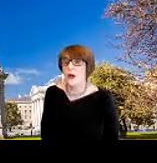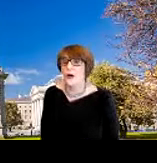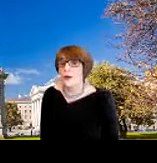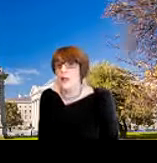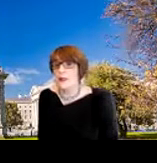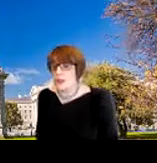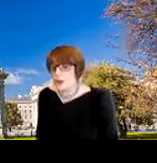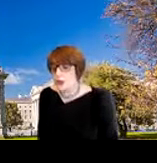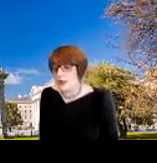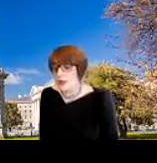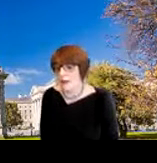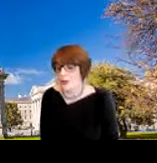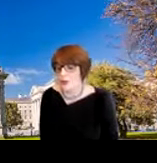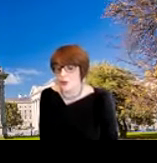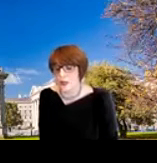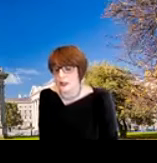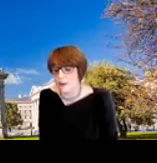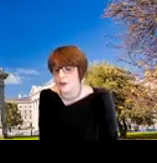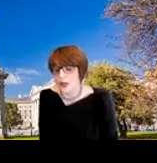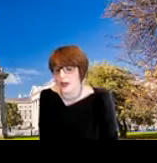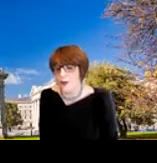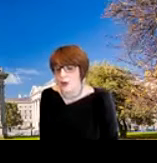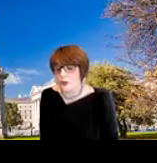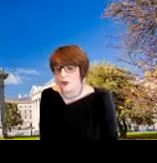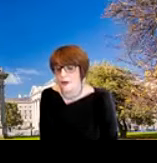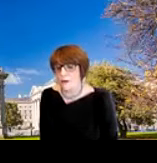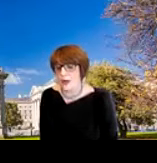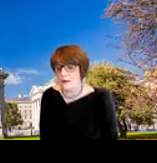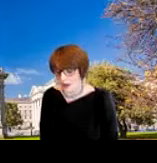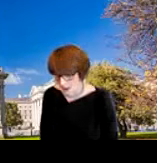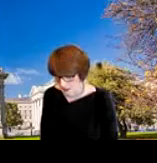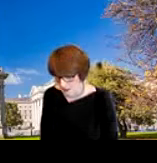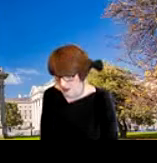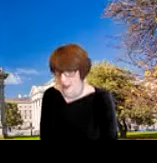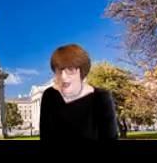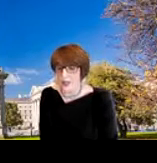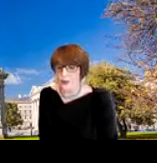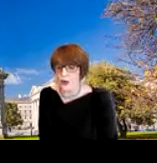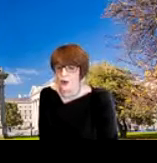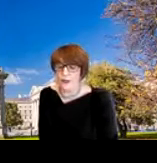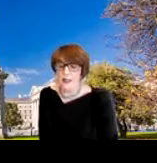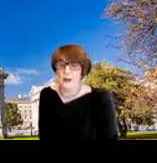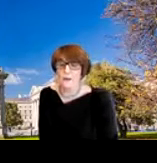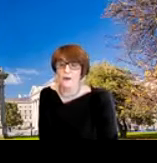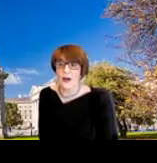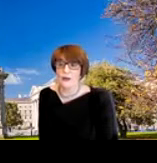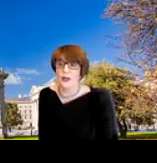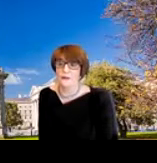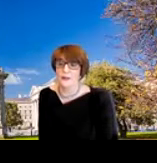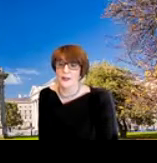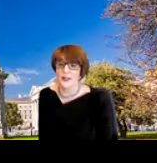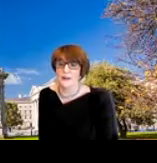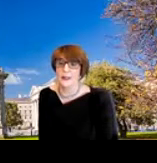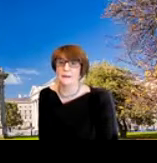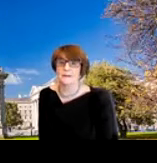the longer health and social impact, which we can capture now with wave 5 of IDS-TILDA as we hopefully move out of